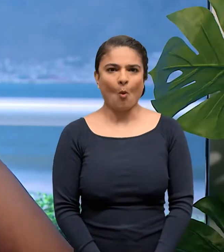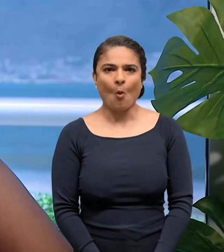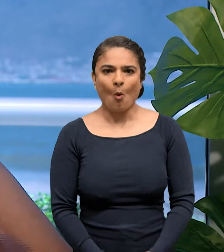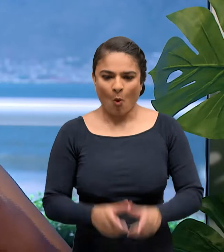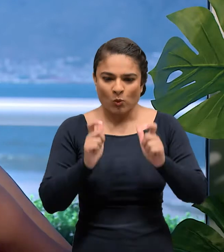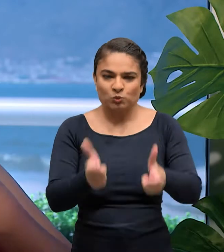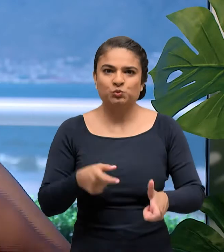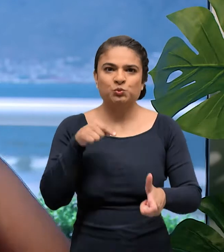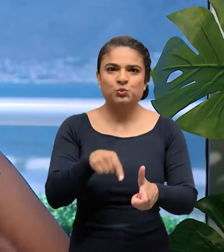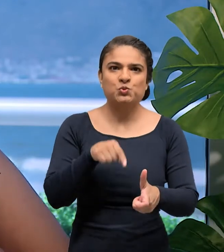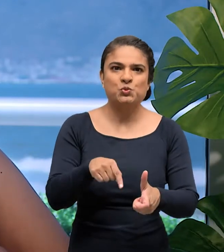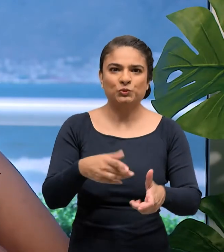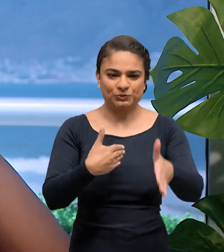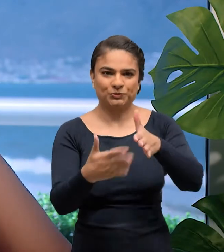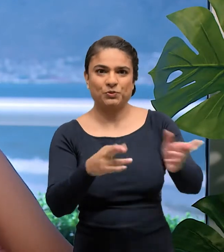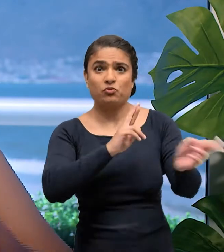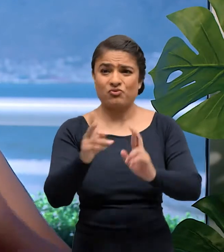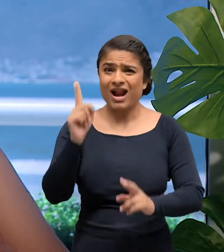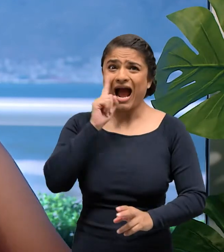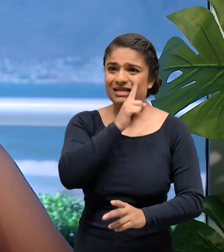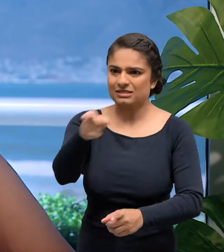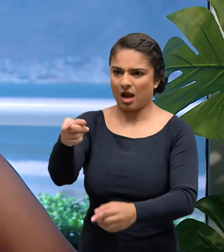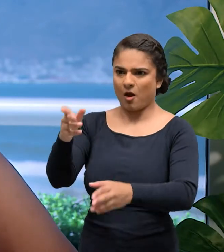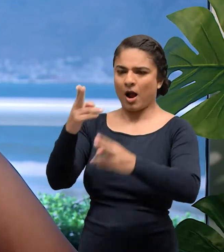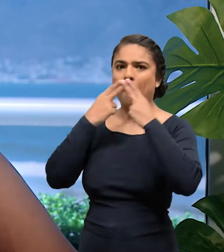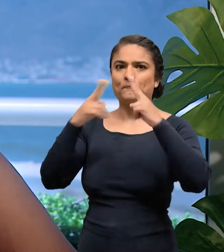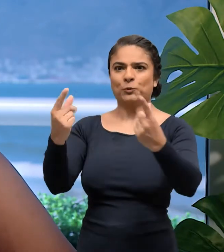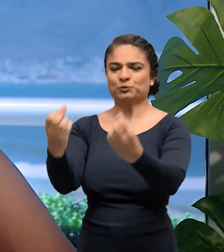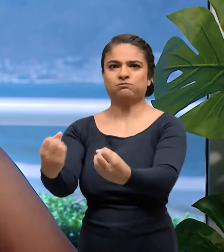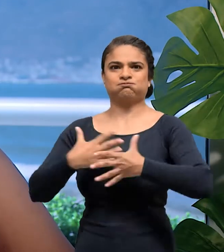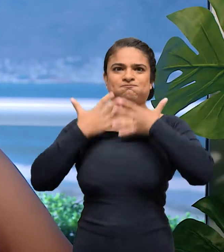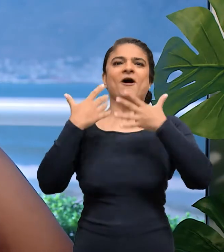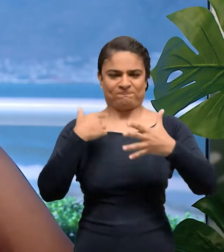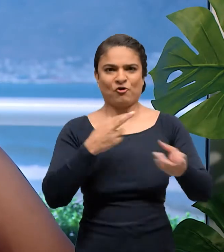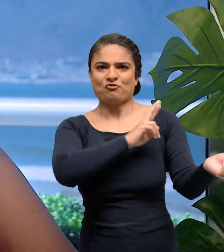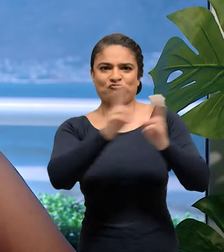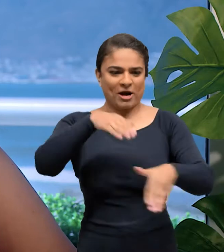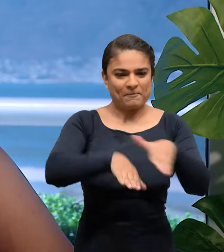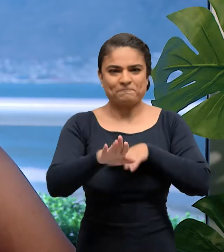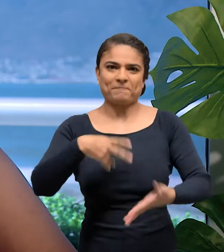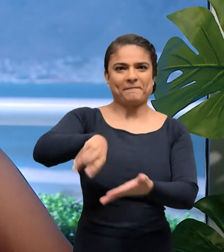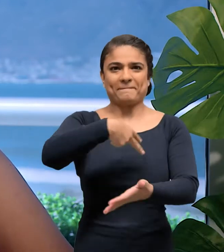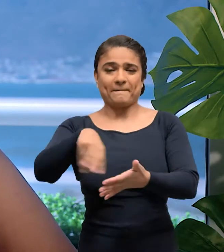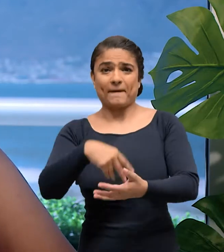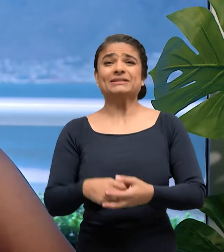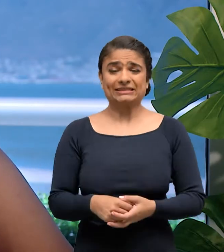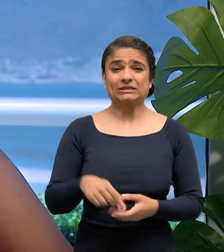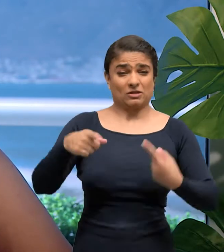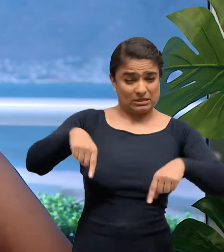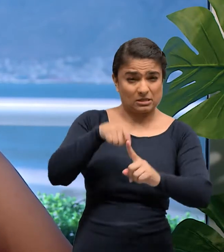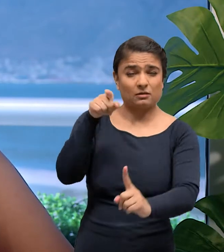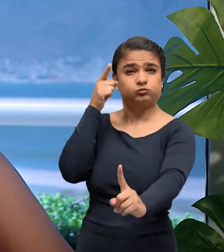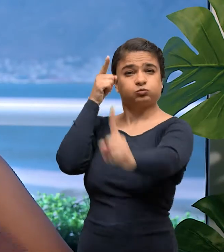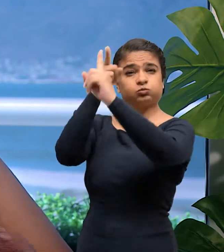That was ongelooflik. They make me want to dust off my dancing shoes. The Unmute Dance Company stay true to their vision